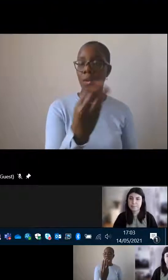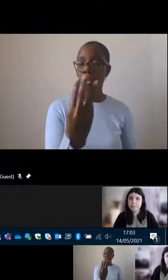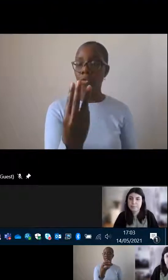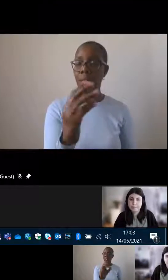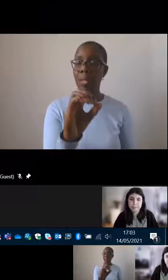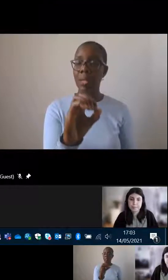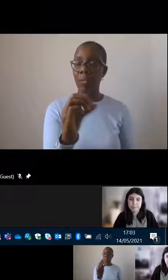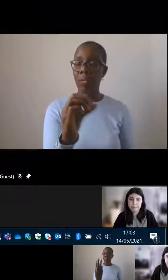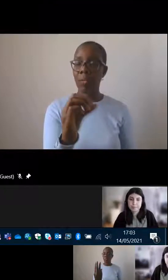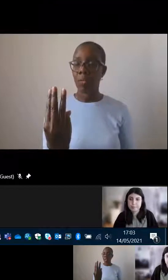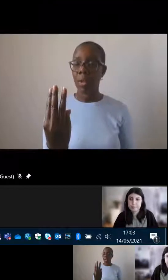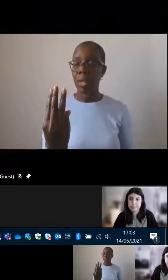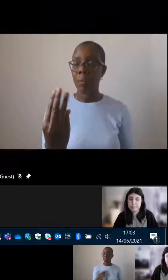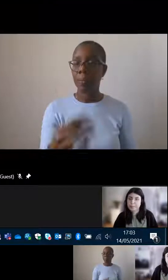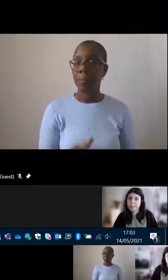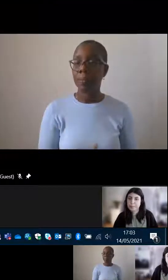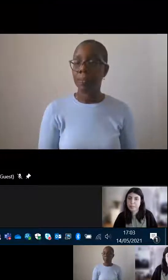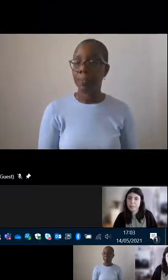0303.